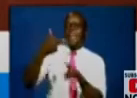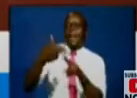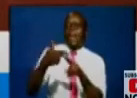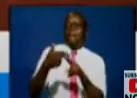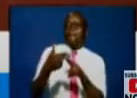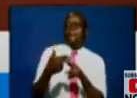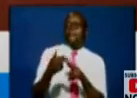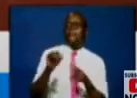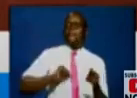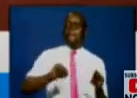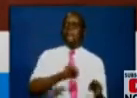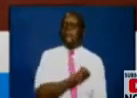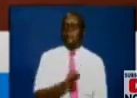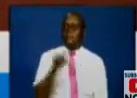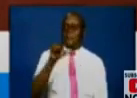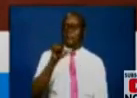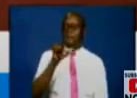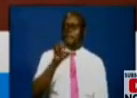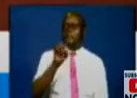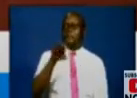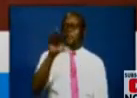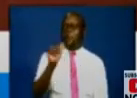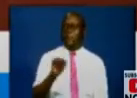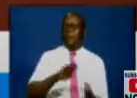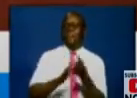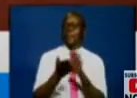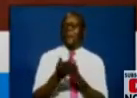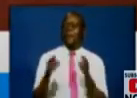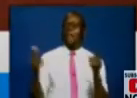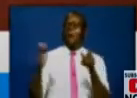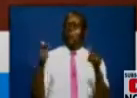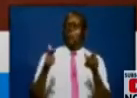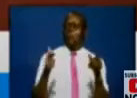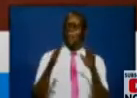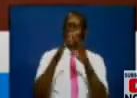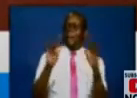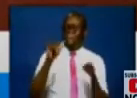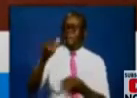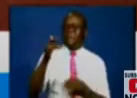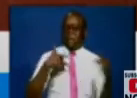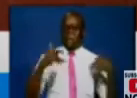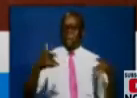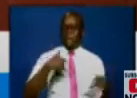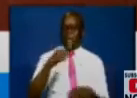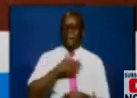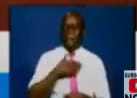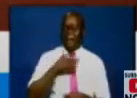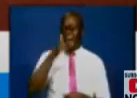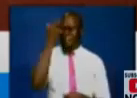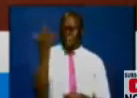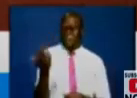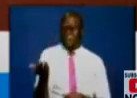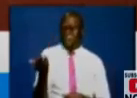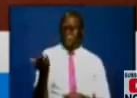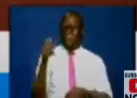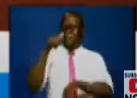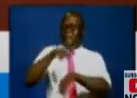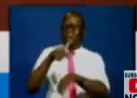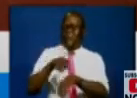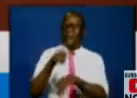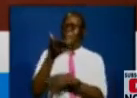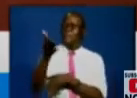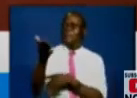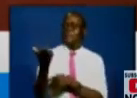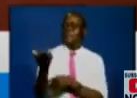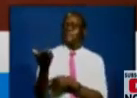Senator Gloria, becomes a war in the house. And this is my concern, Mr. Speaker, because when you are actually